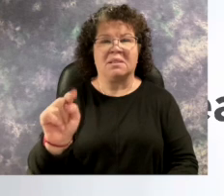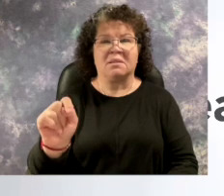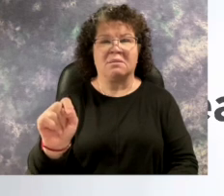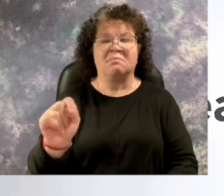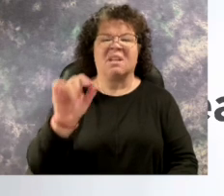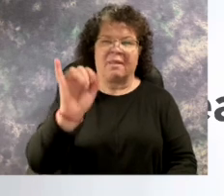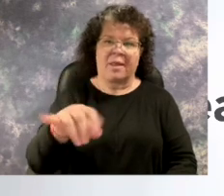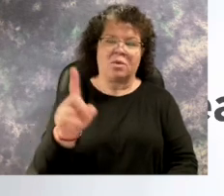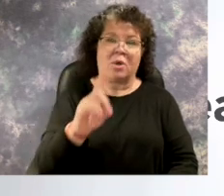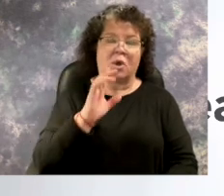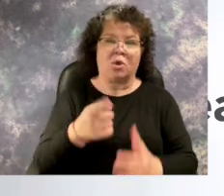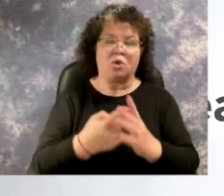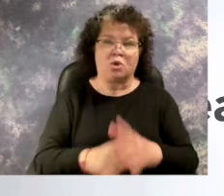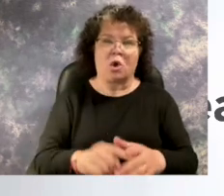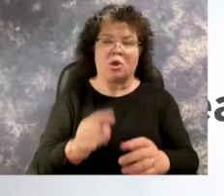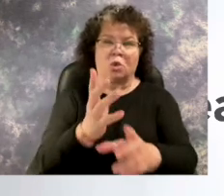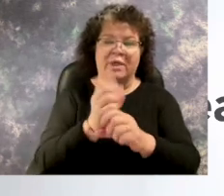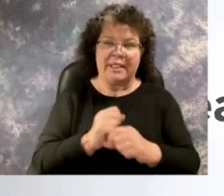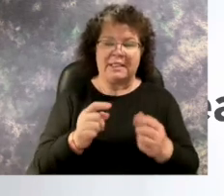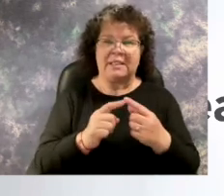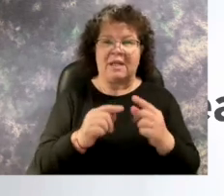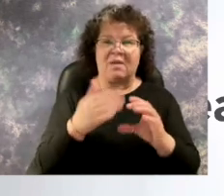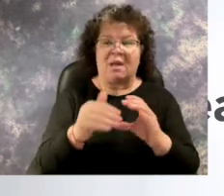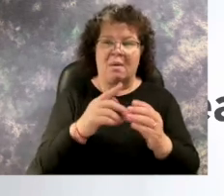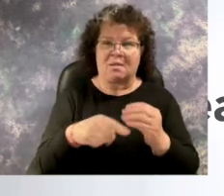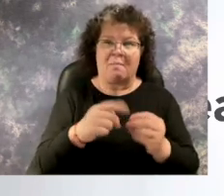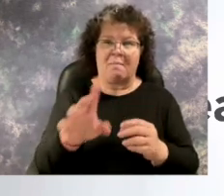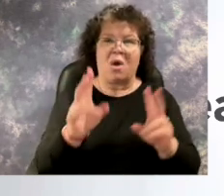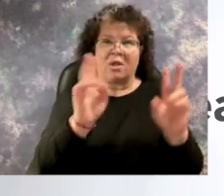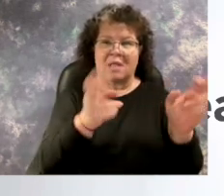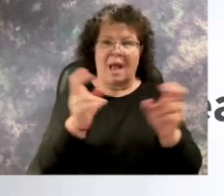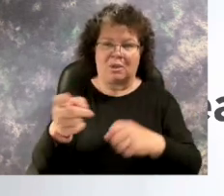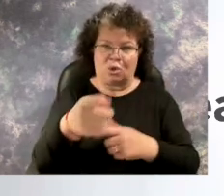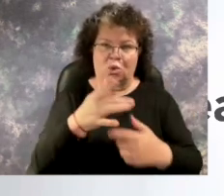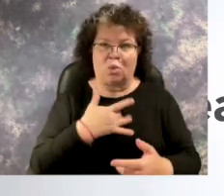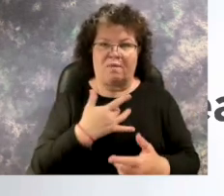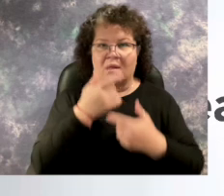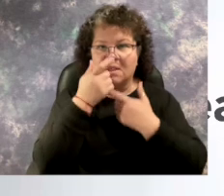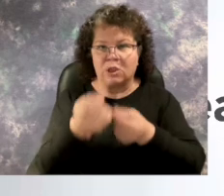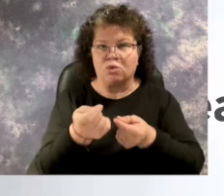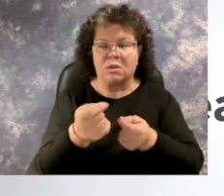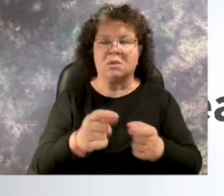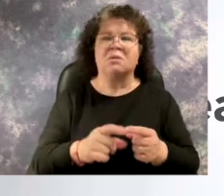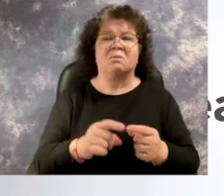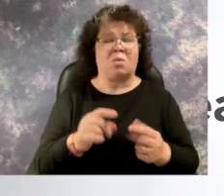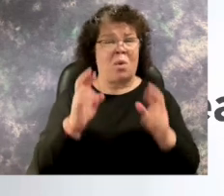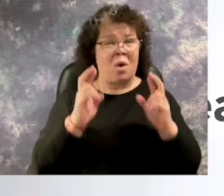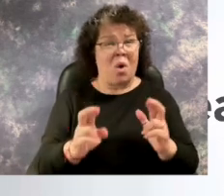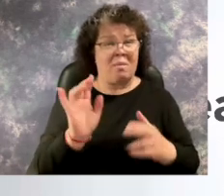to receive emails about the topics you selected. We hope you've found this tutorial